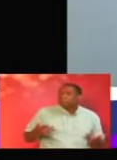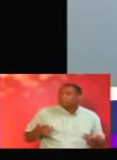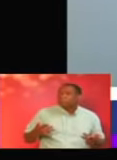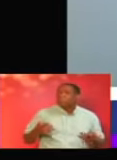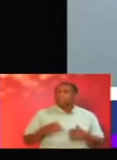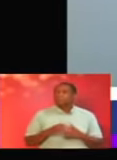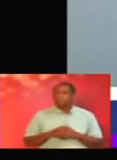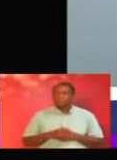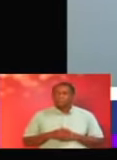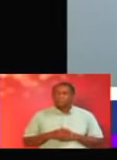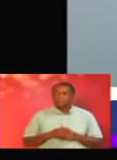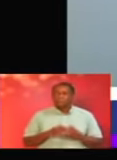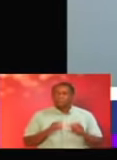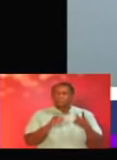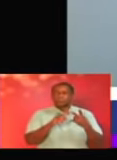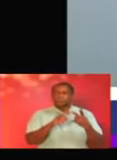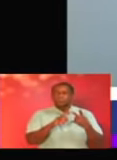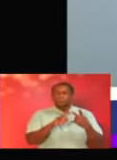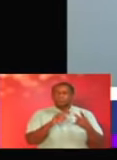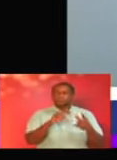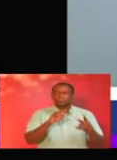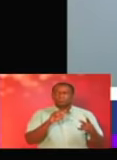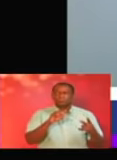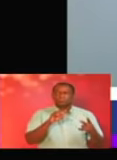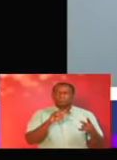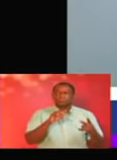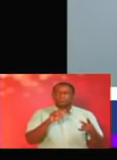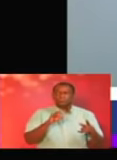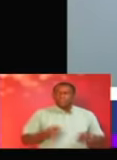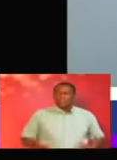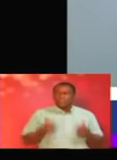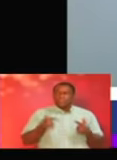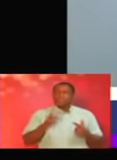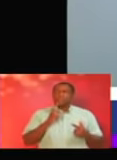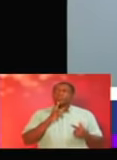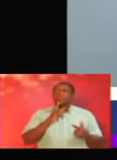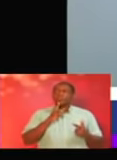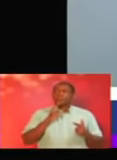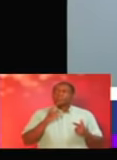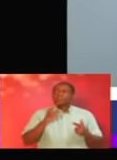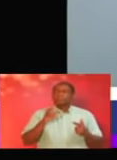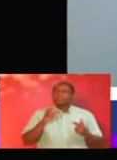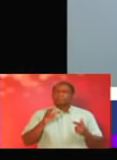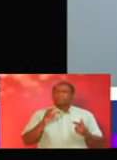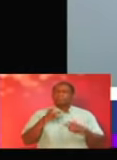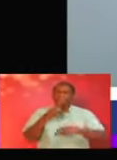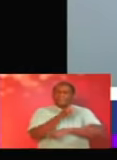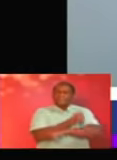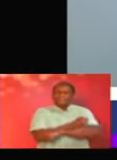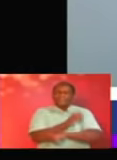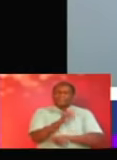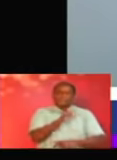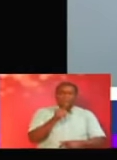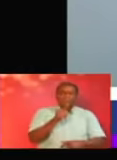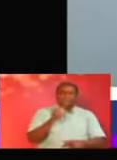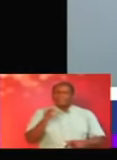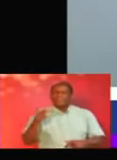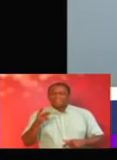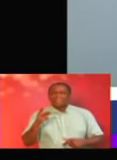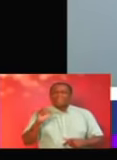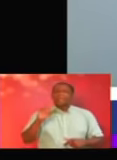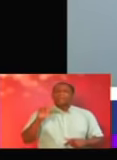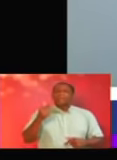and Living Waters vaccination on the 1st and 2nd of August? And how many migrants were